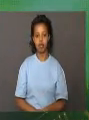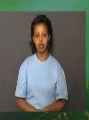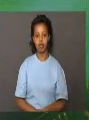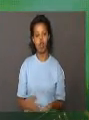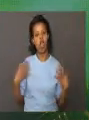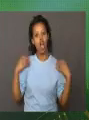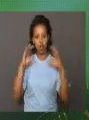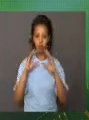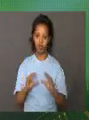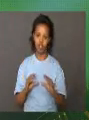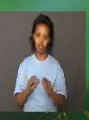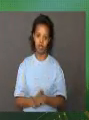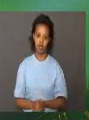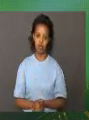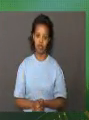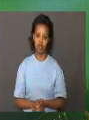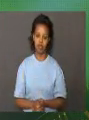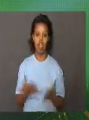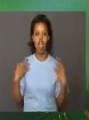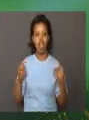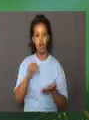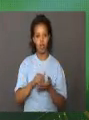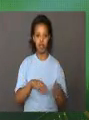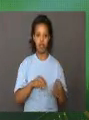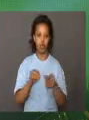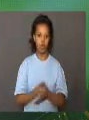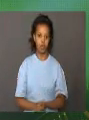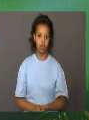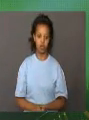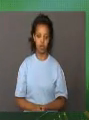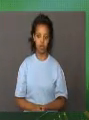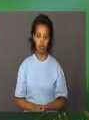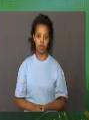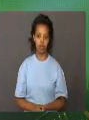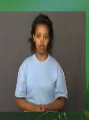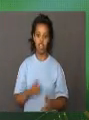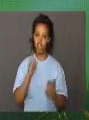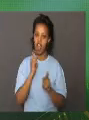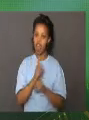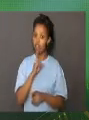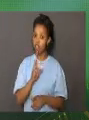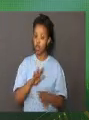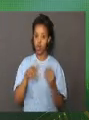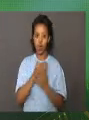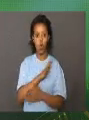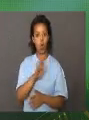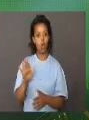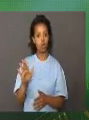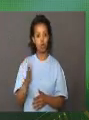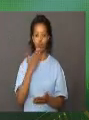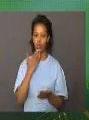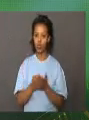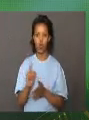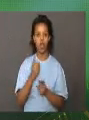Hello, teacher. Hello again, students. I am sure everyone had quite a few